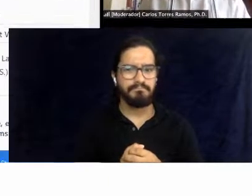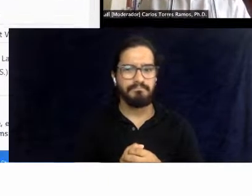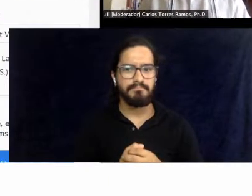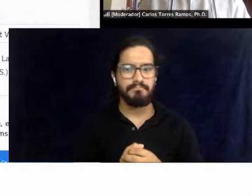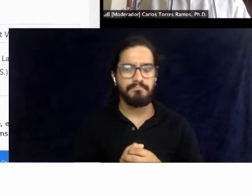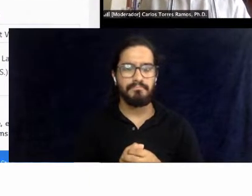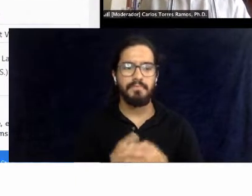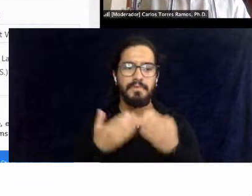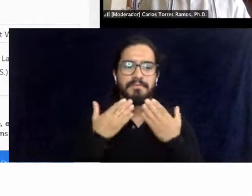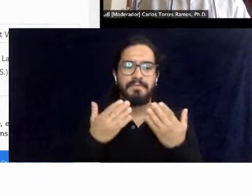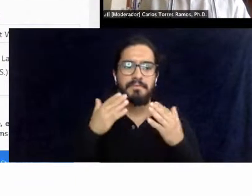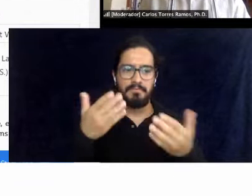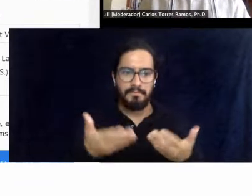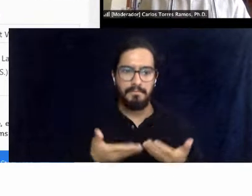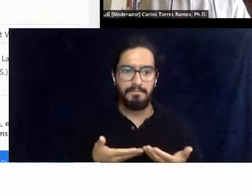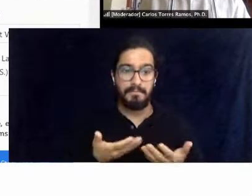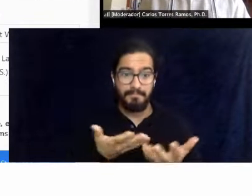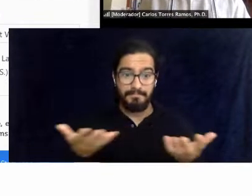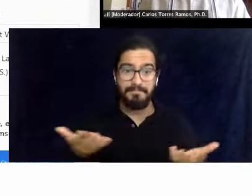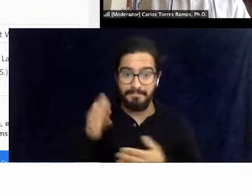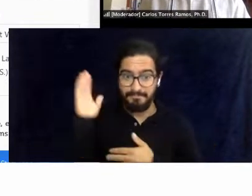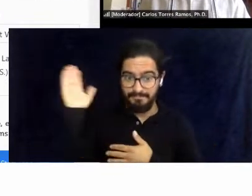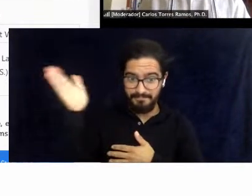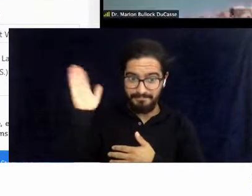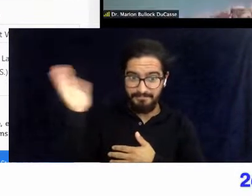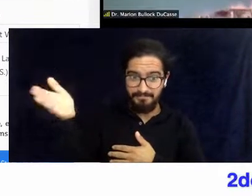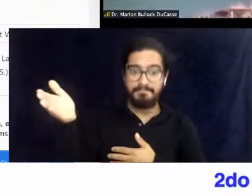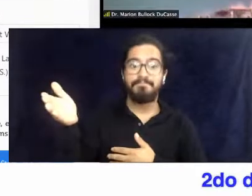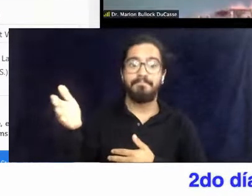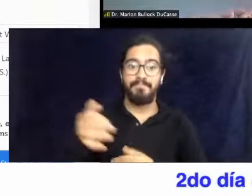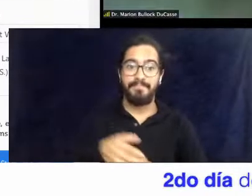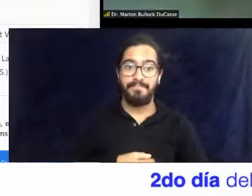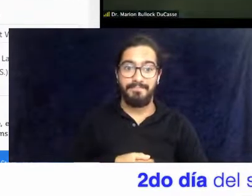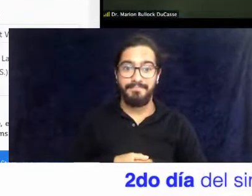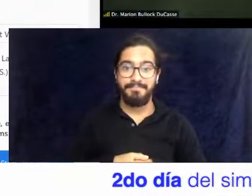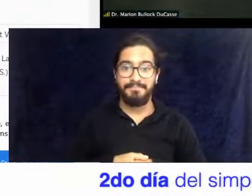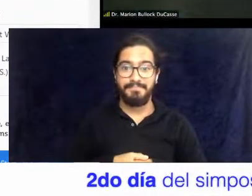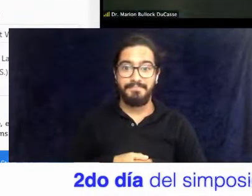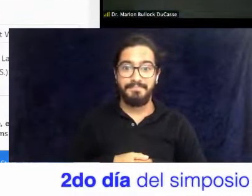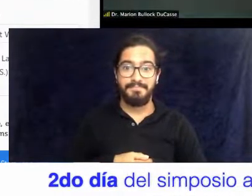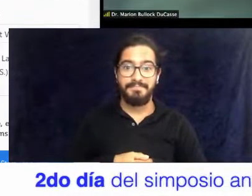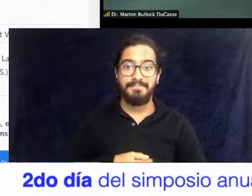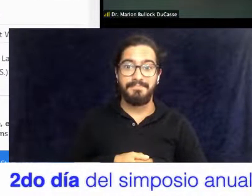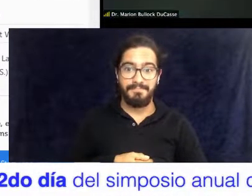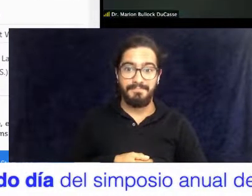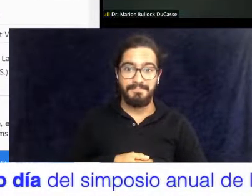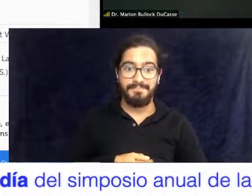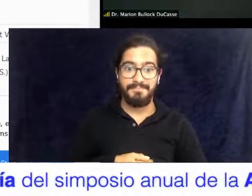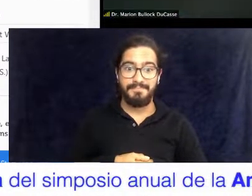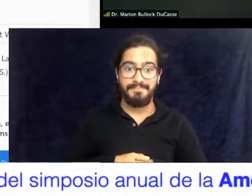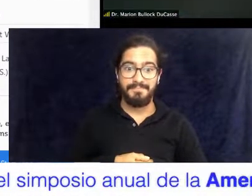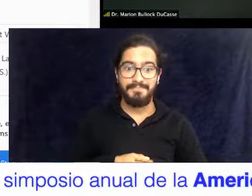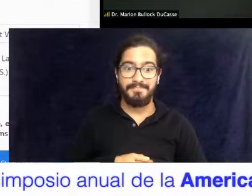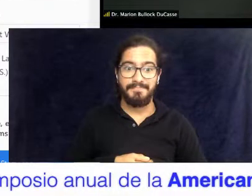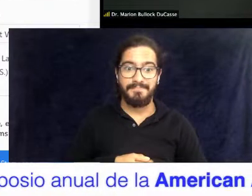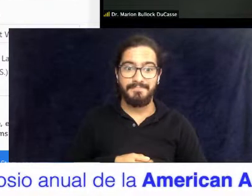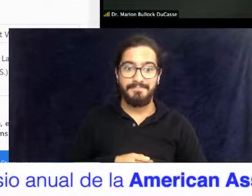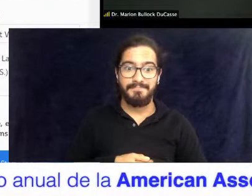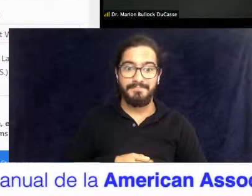this presentation. And I would like to start